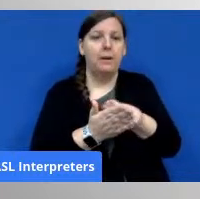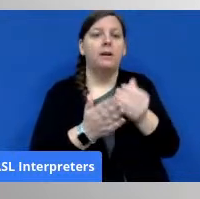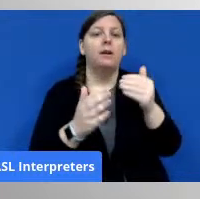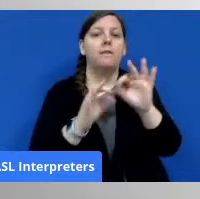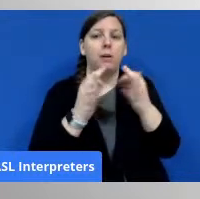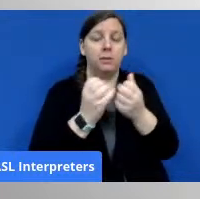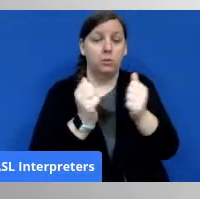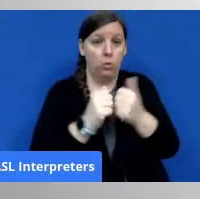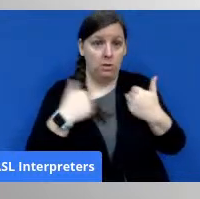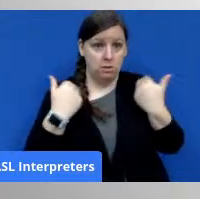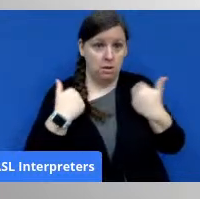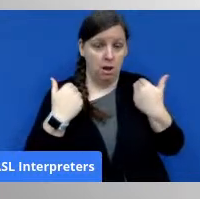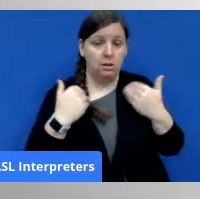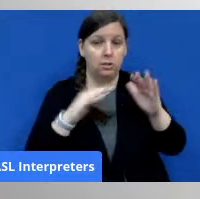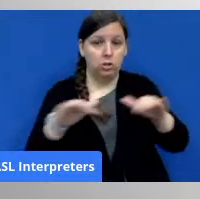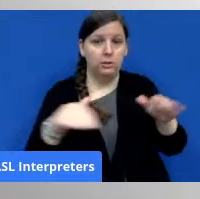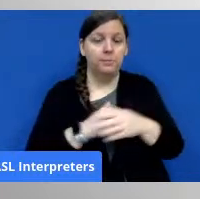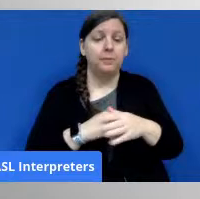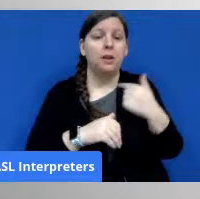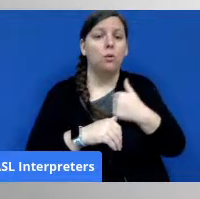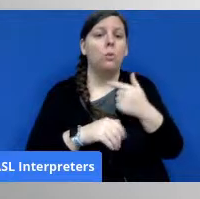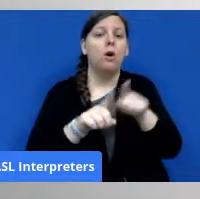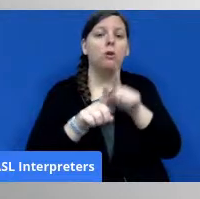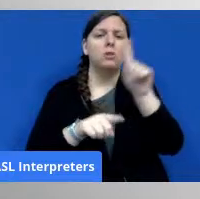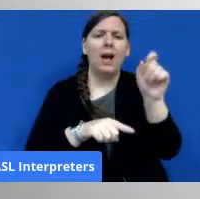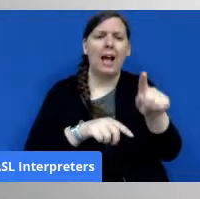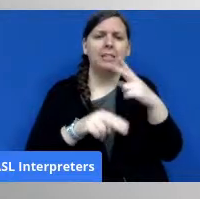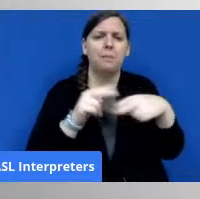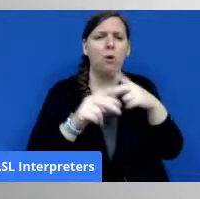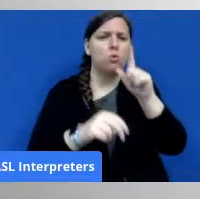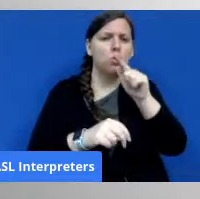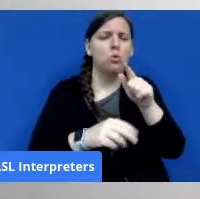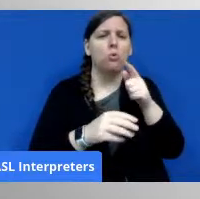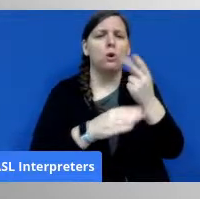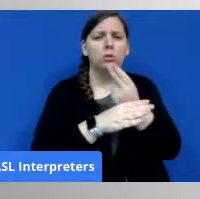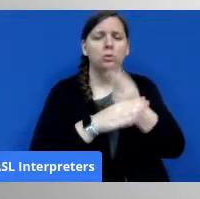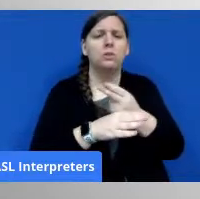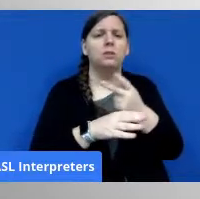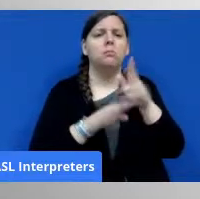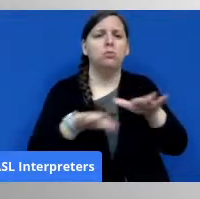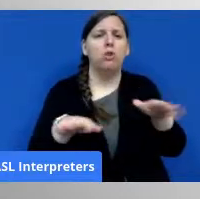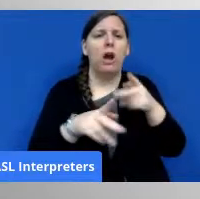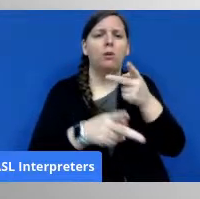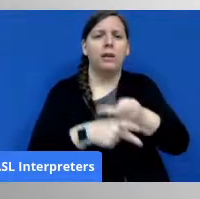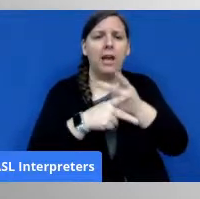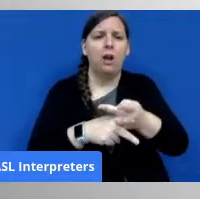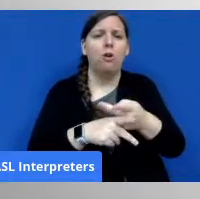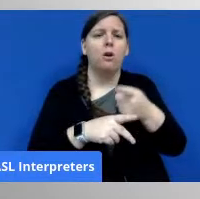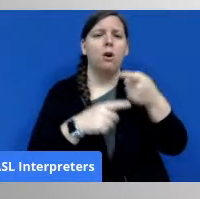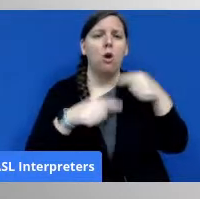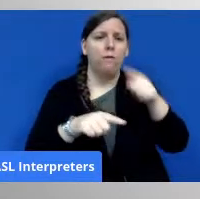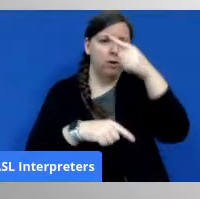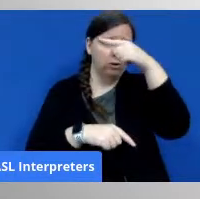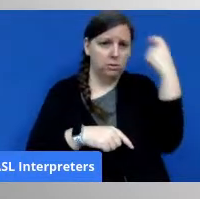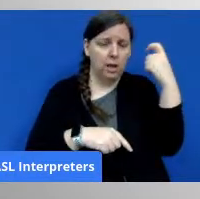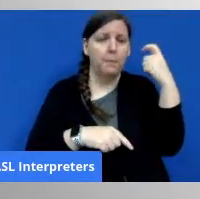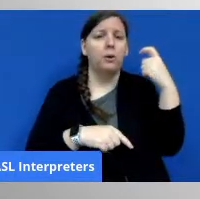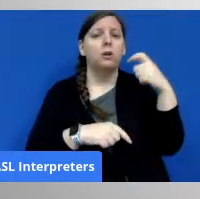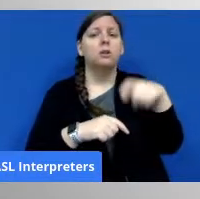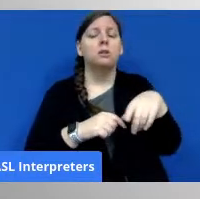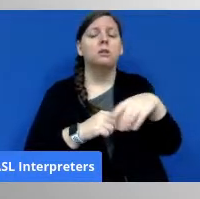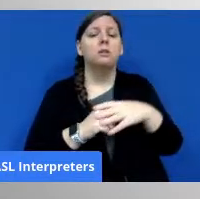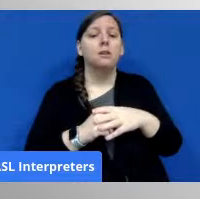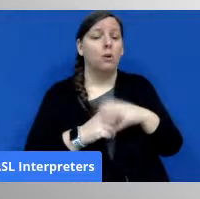the percent of households using childcare over the summer and school holidays. Why is that question particularly salient